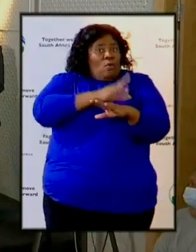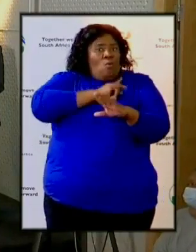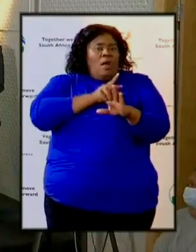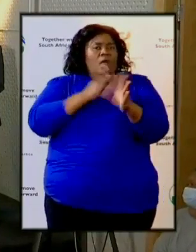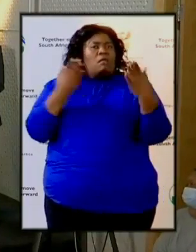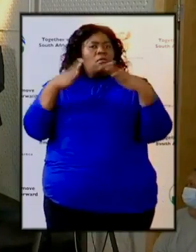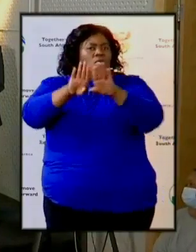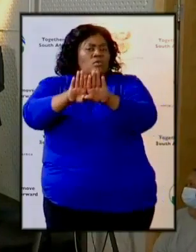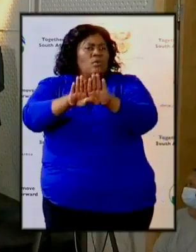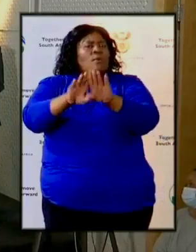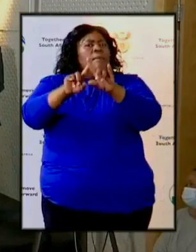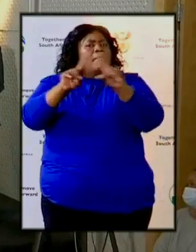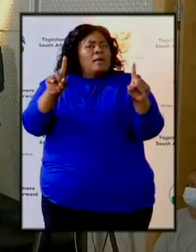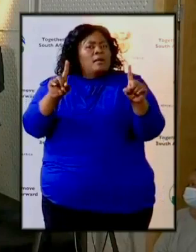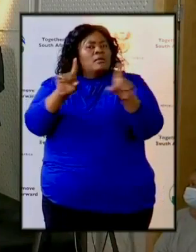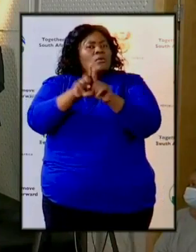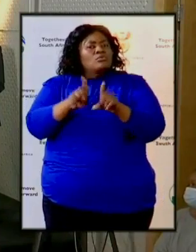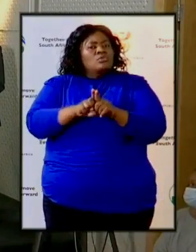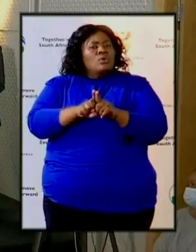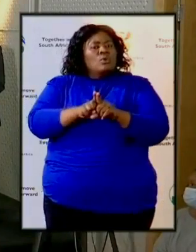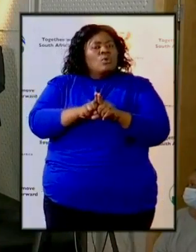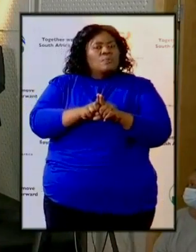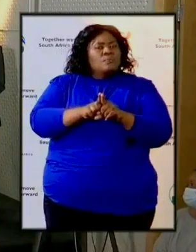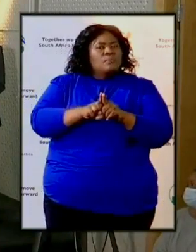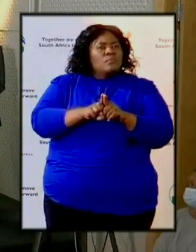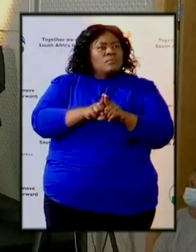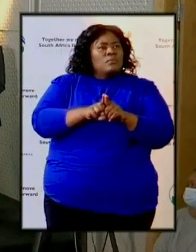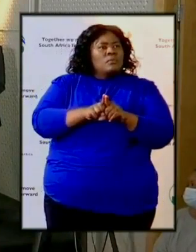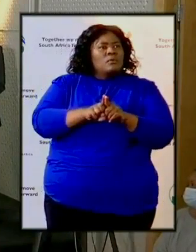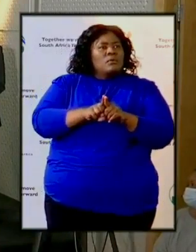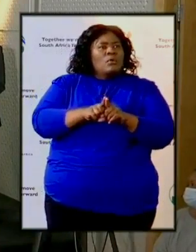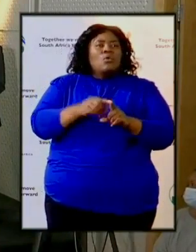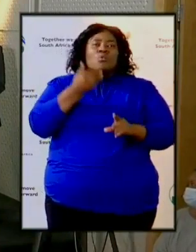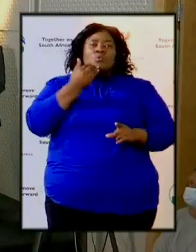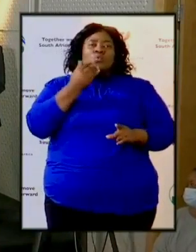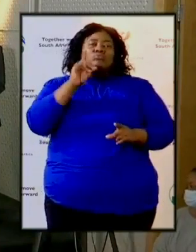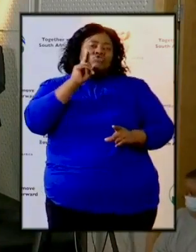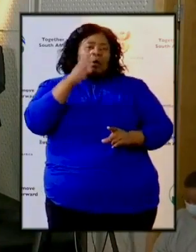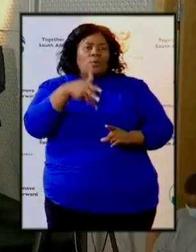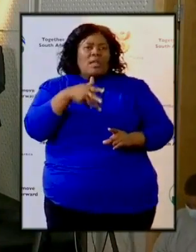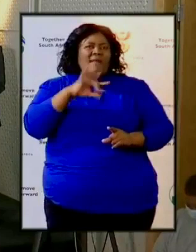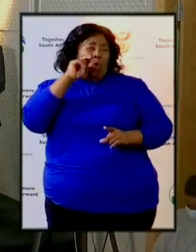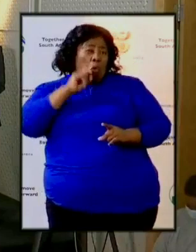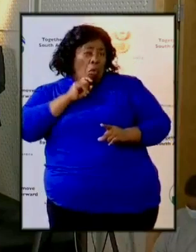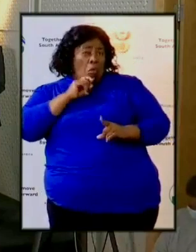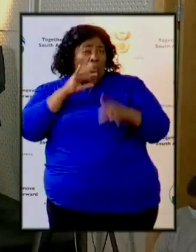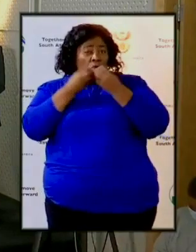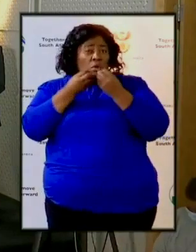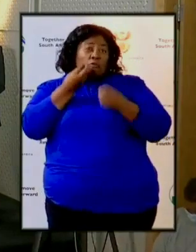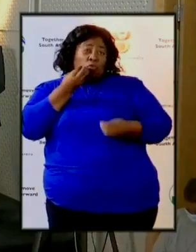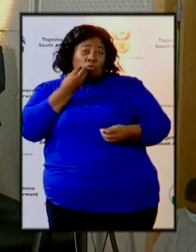Who checks if any old food ingredients are going to be used and they're not expired? That's my first question. My second question